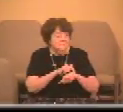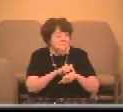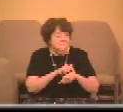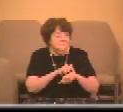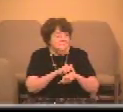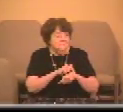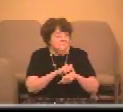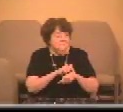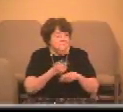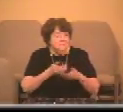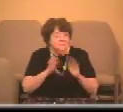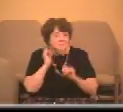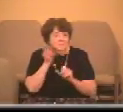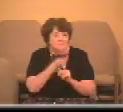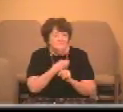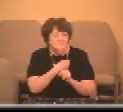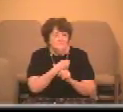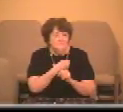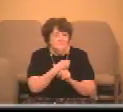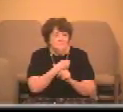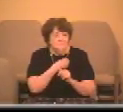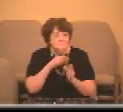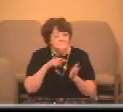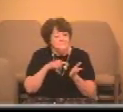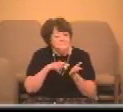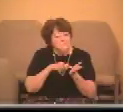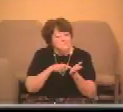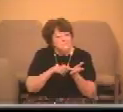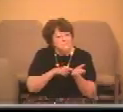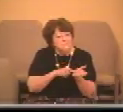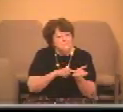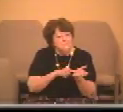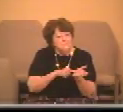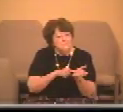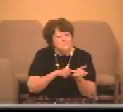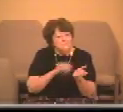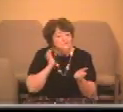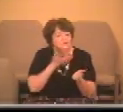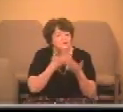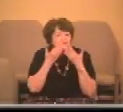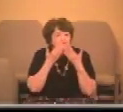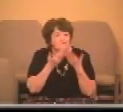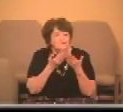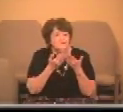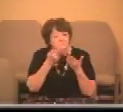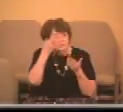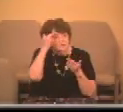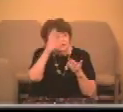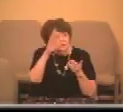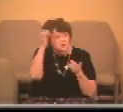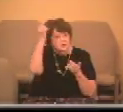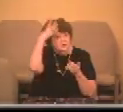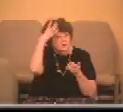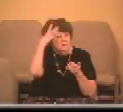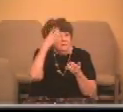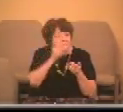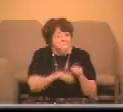grace. As Michelle Scholl comes to share with us in song, we will worship with those gifts.